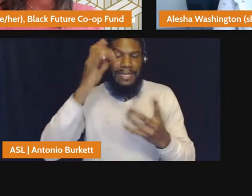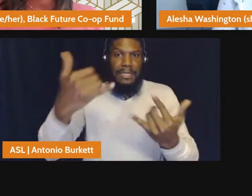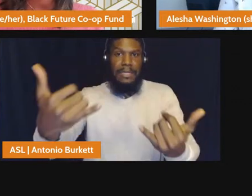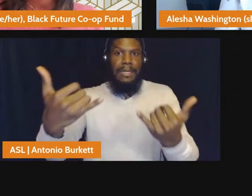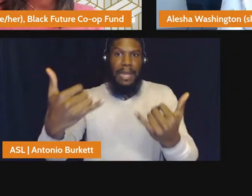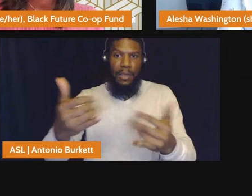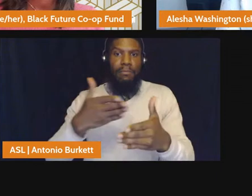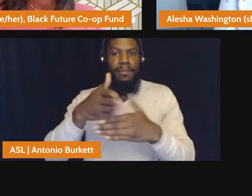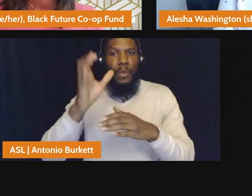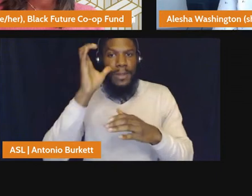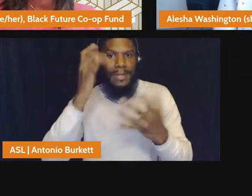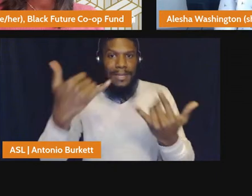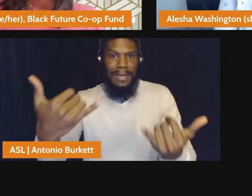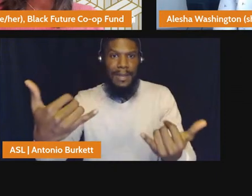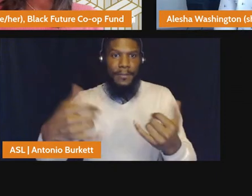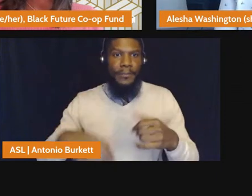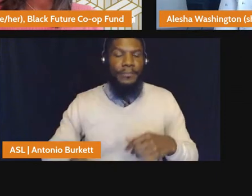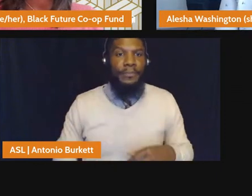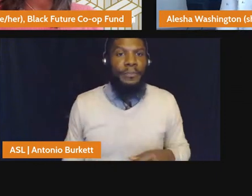I mean,